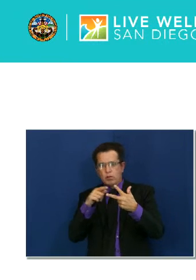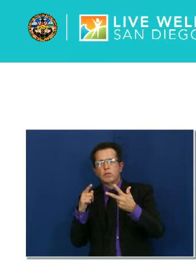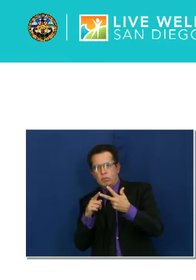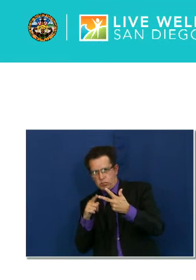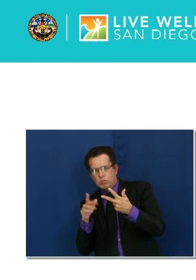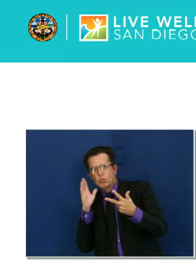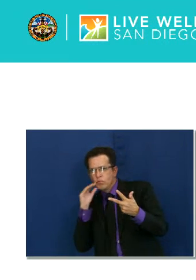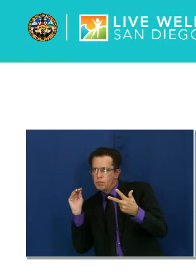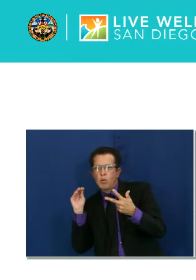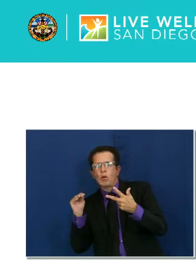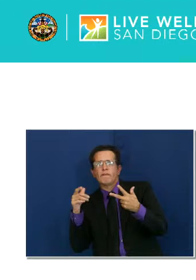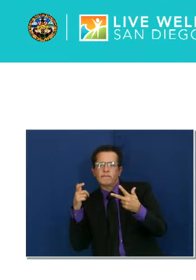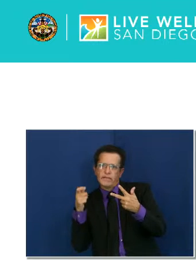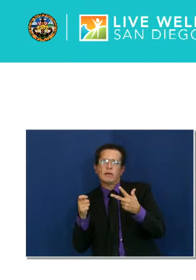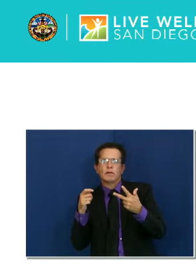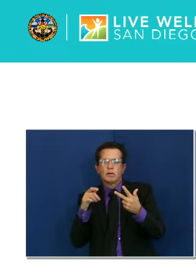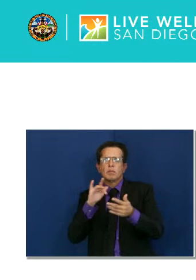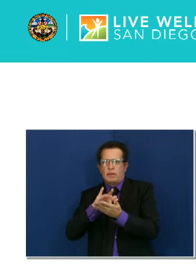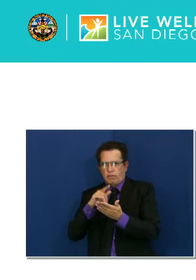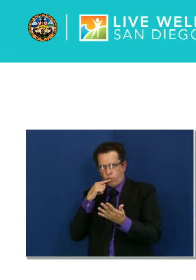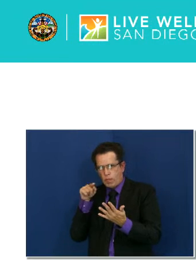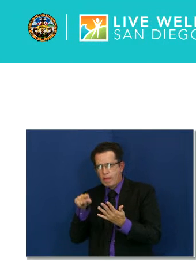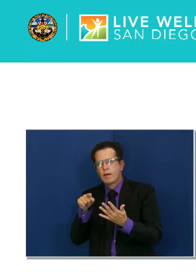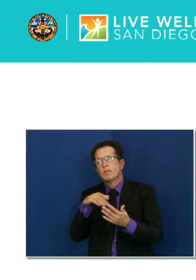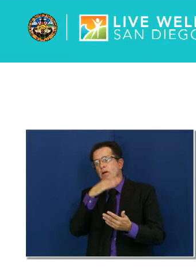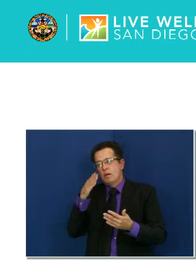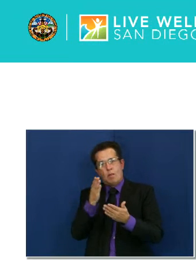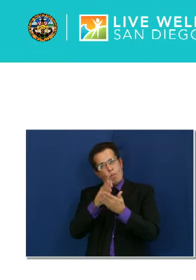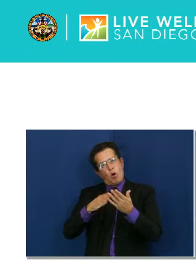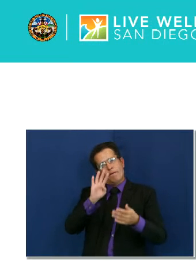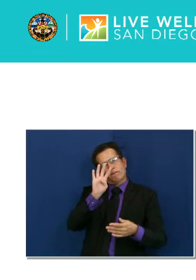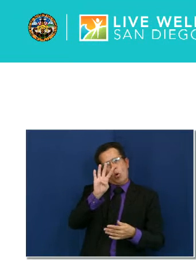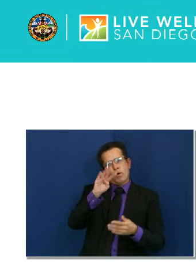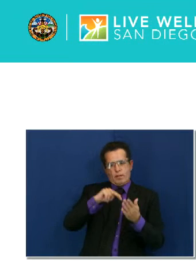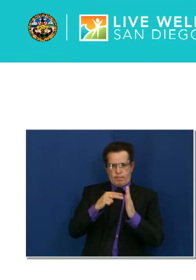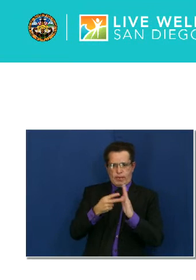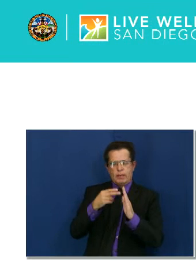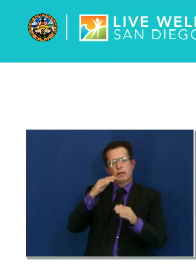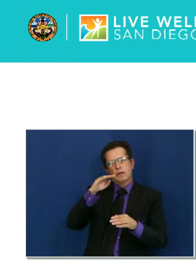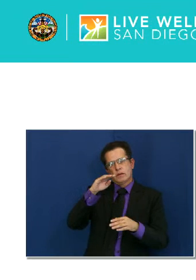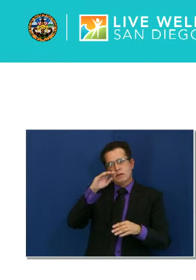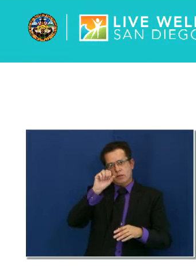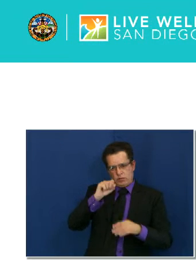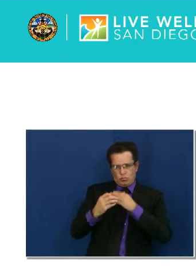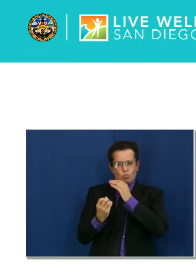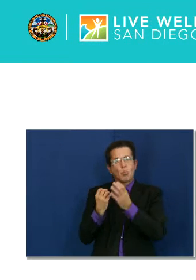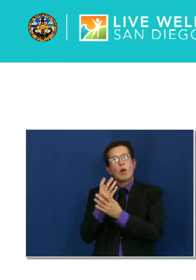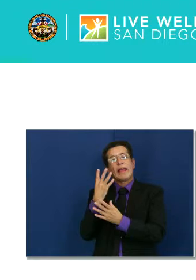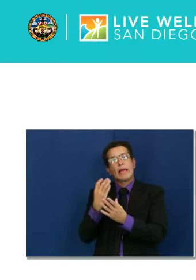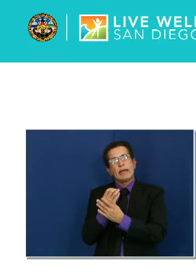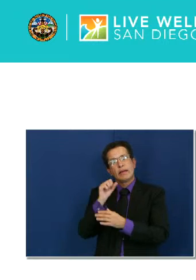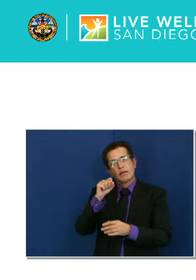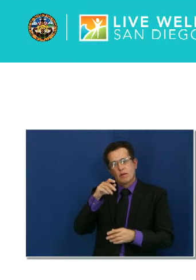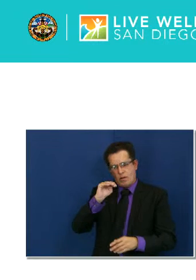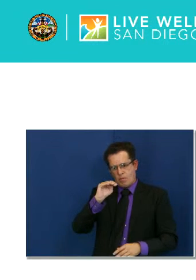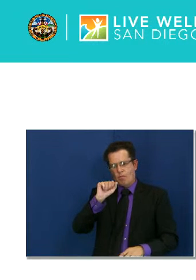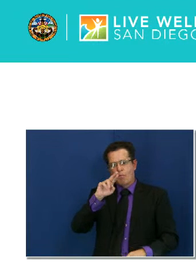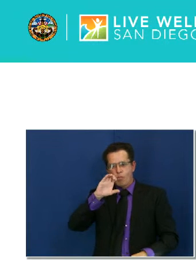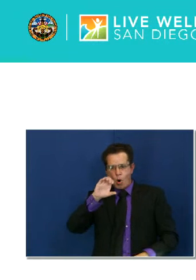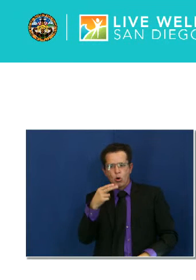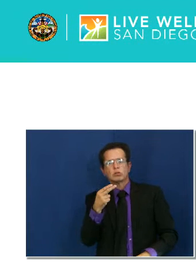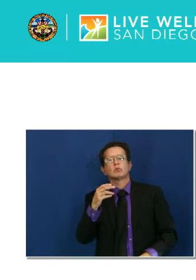phase 4, which will most likely occur in the spring, March, and April. Anyone then who wants to get